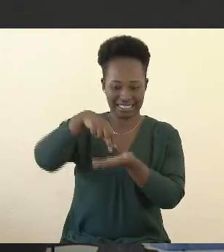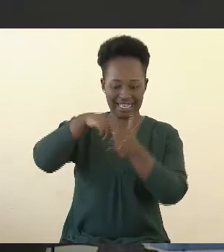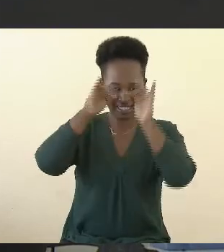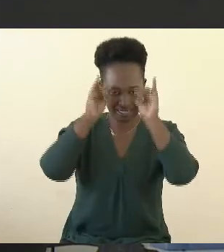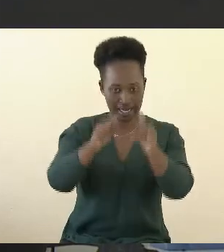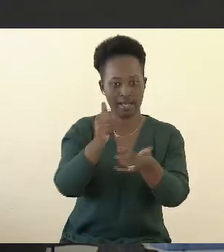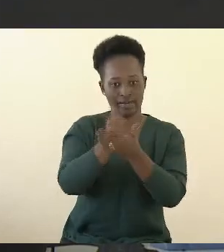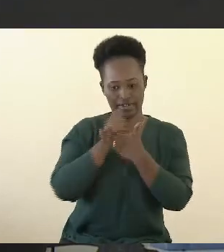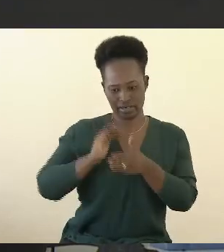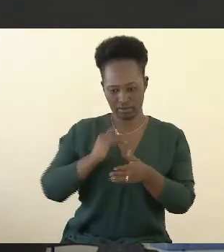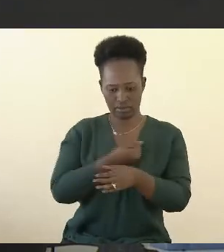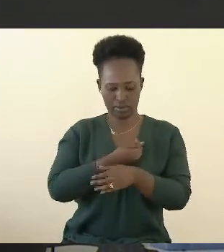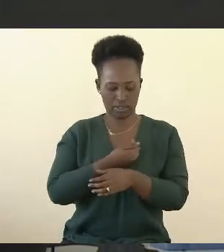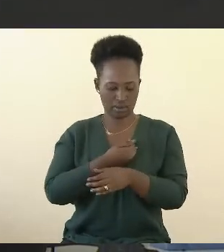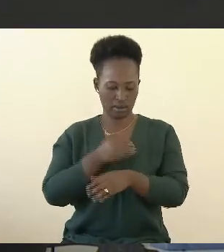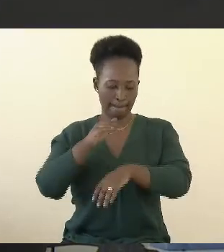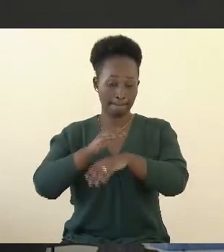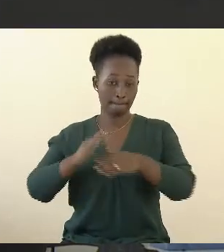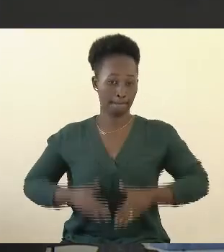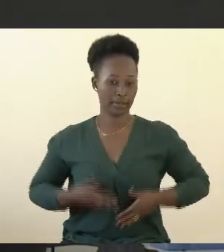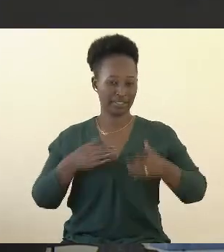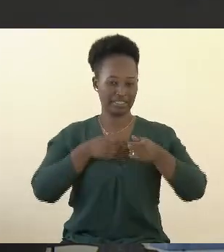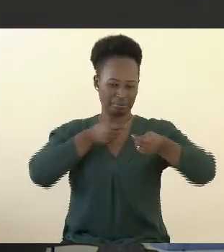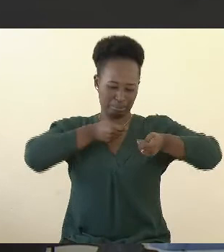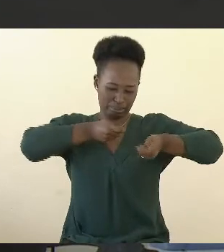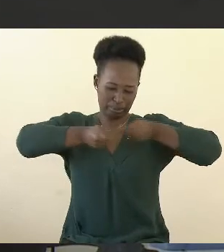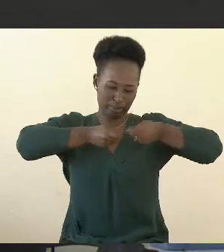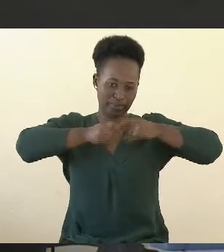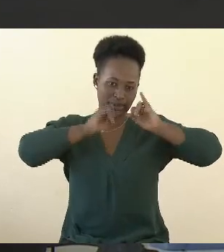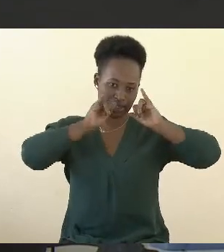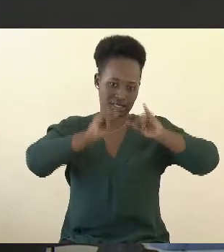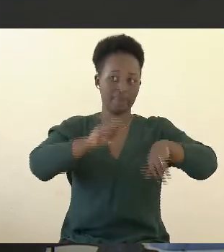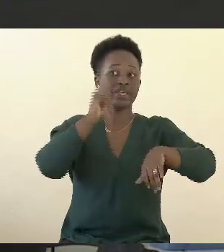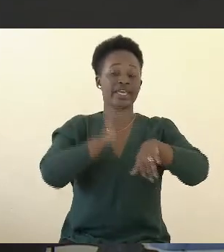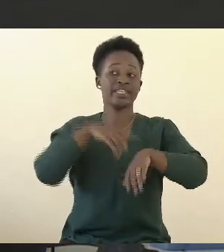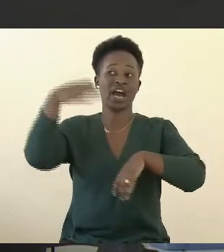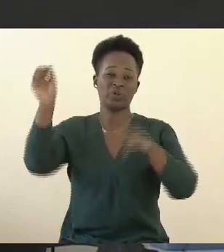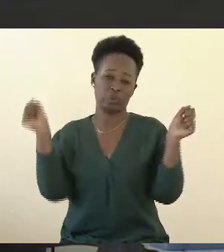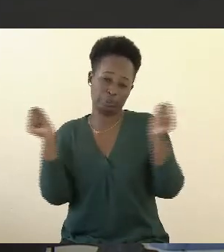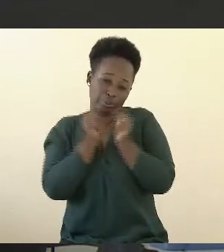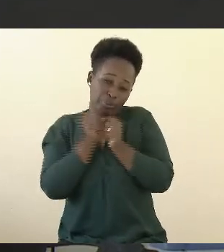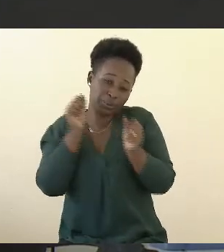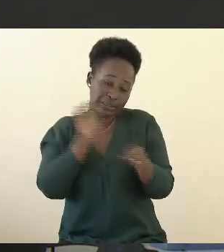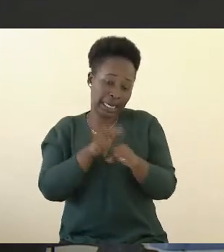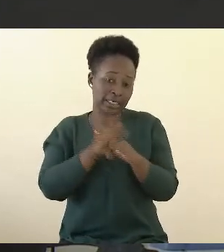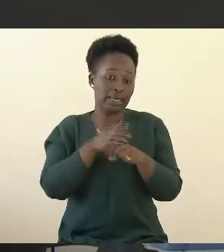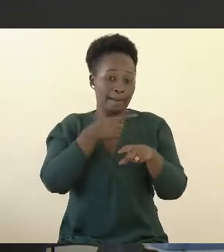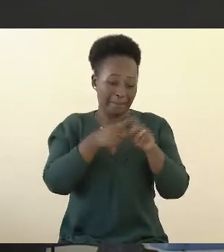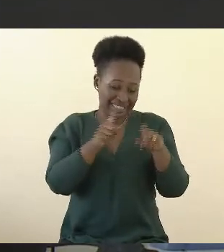too cold, but the skin does a way of trying to regulate the body temperature,